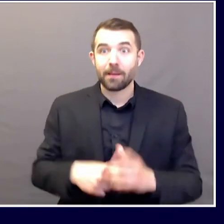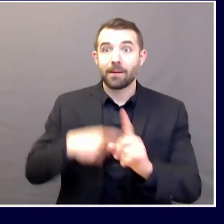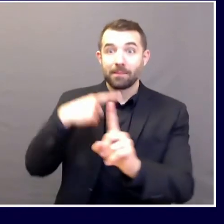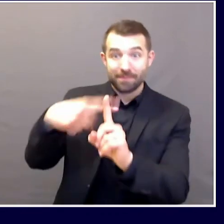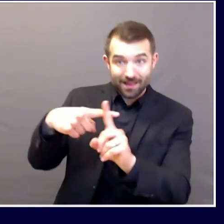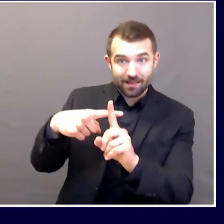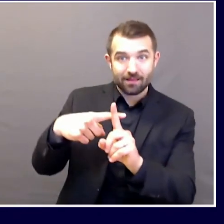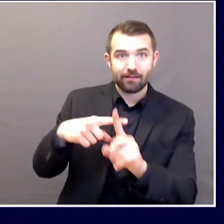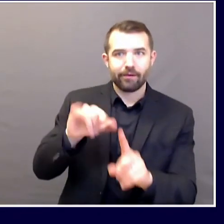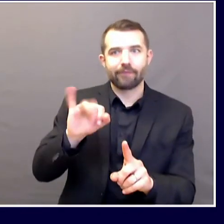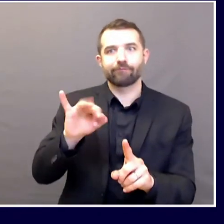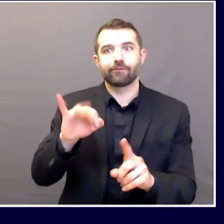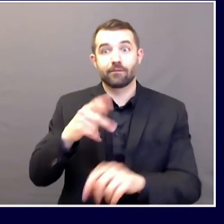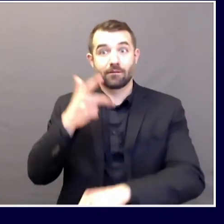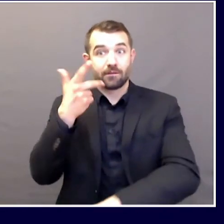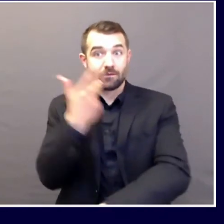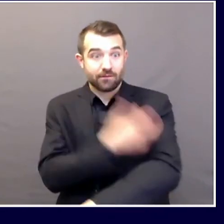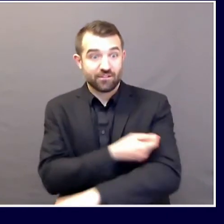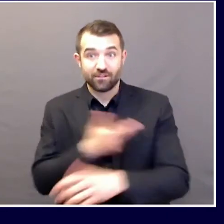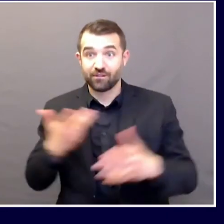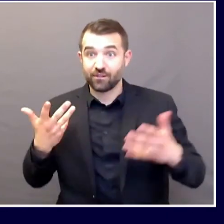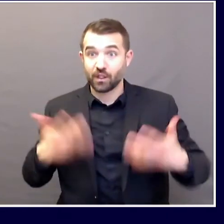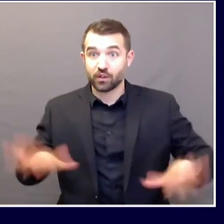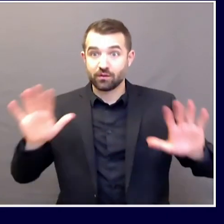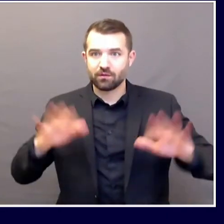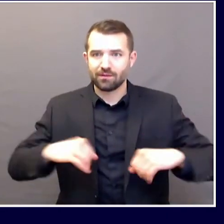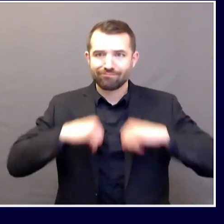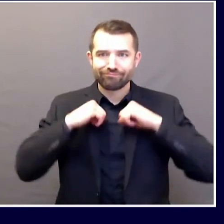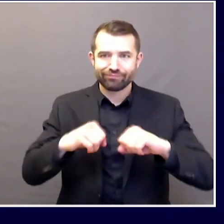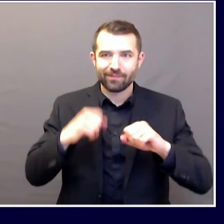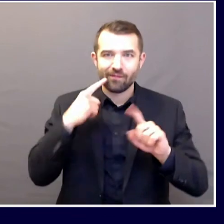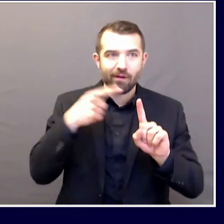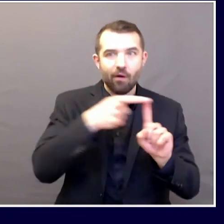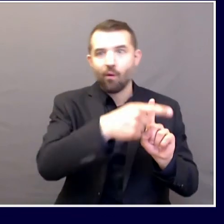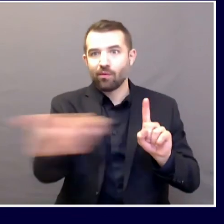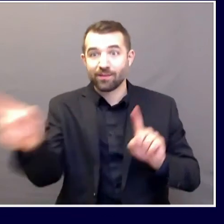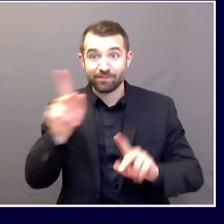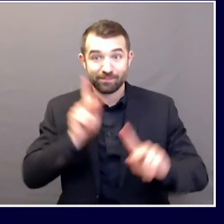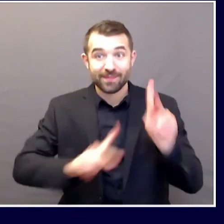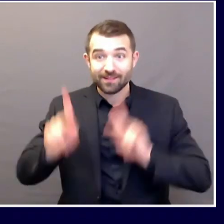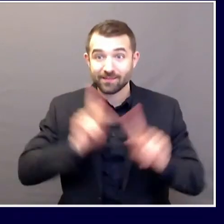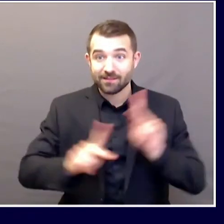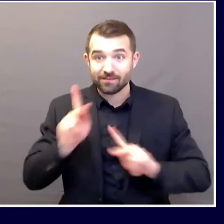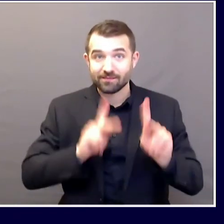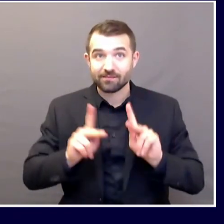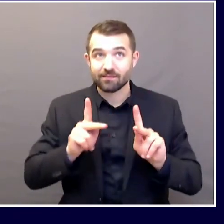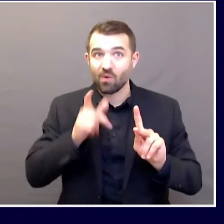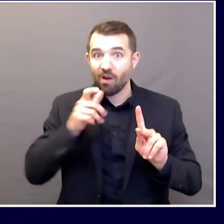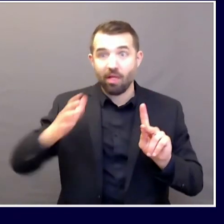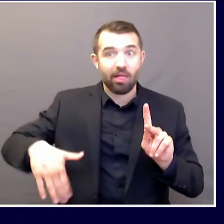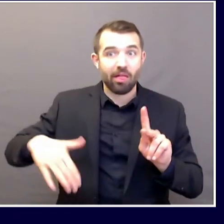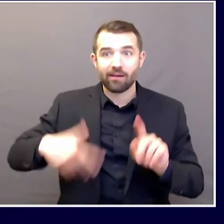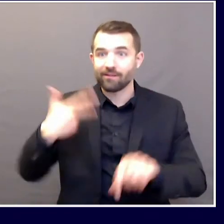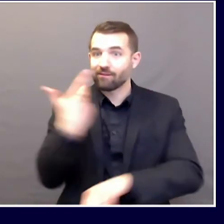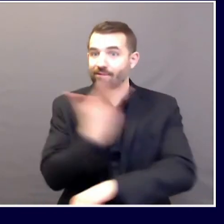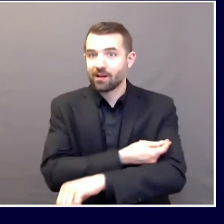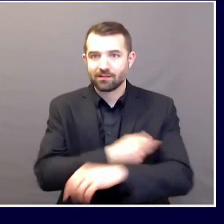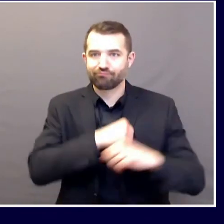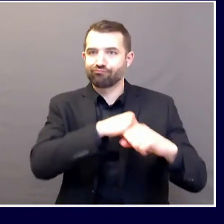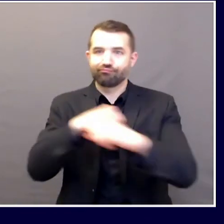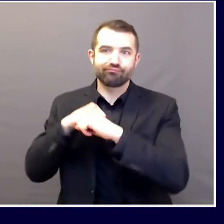those in your life who are not able to be vaccinated or who are not yet eligible for a